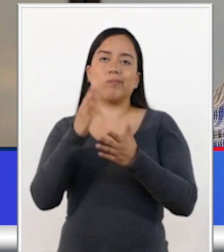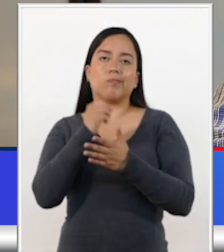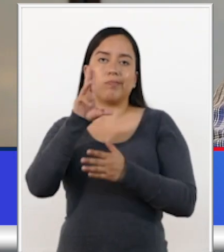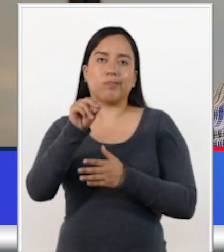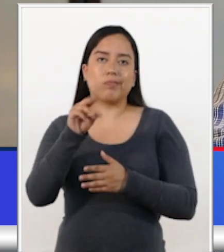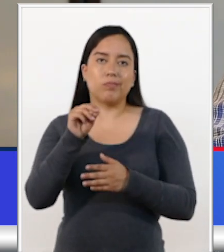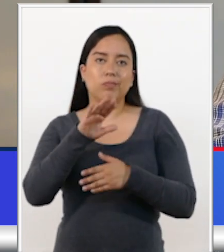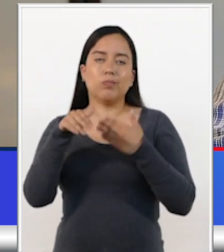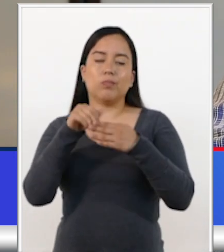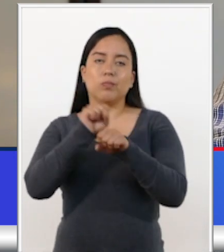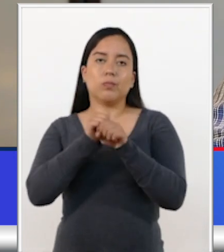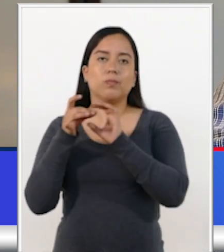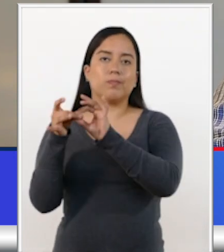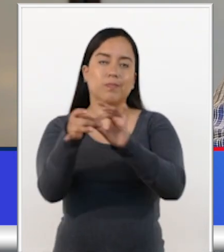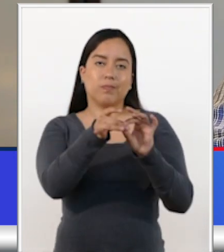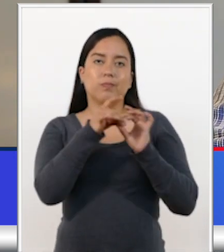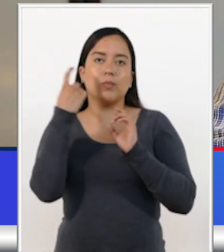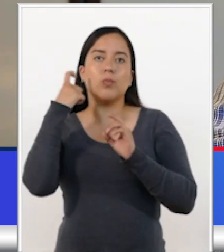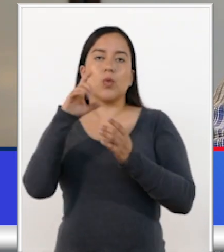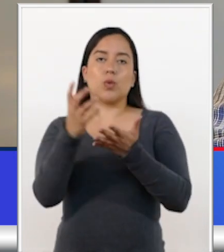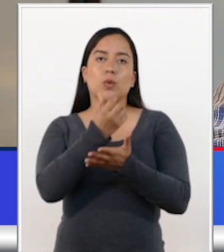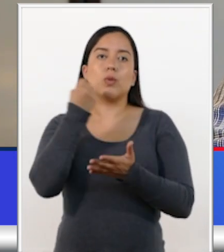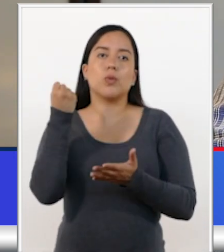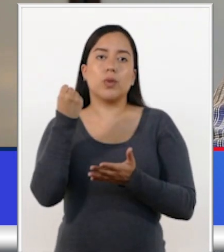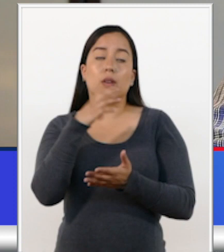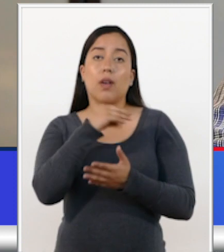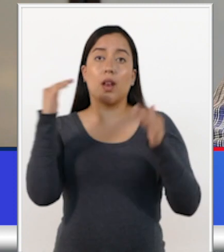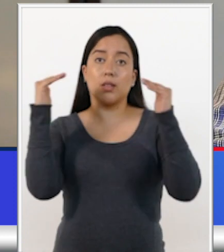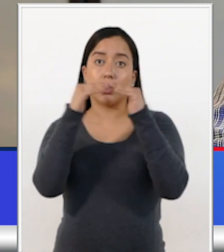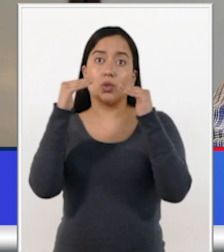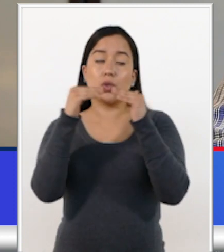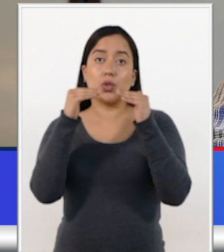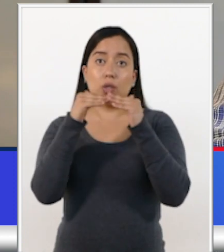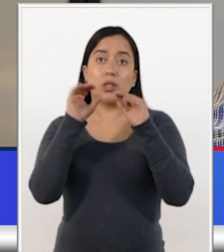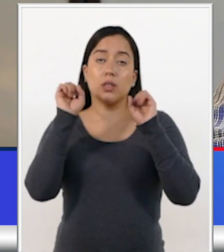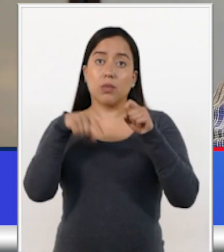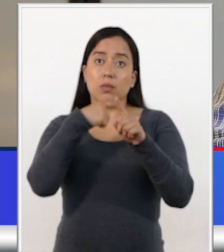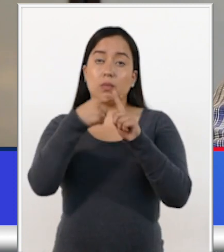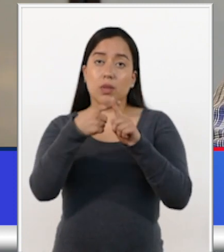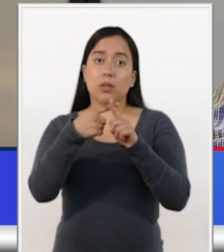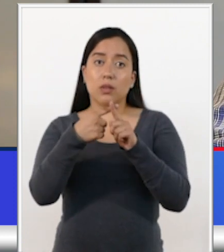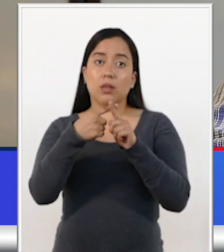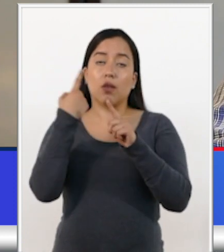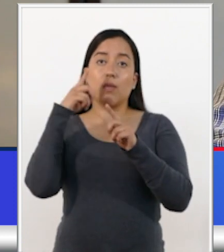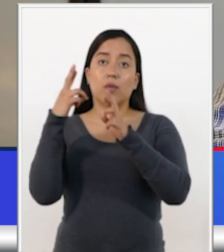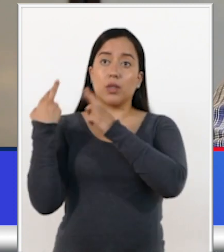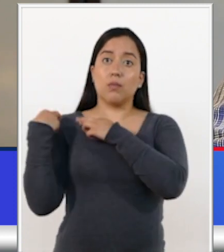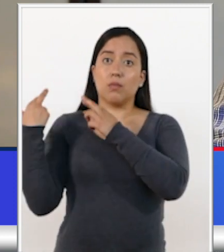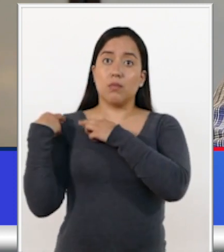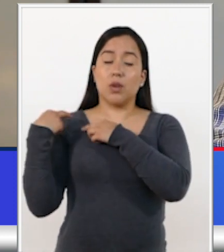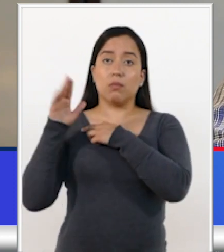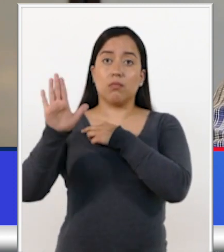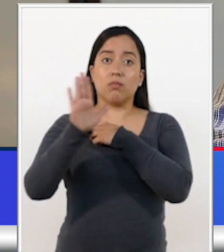own destinies. Inclusive societies foresee access to justice and building effective, accountable and responsible